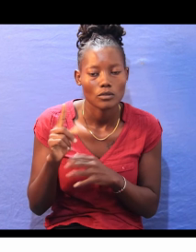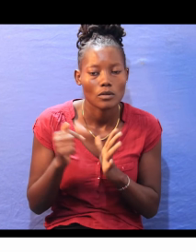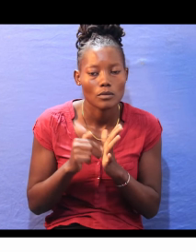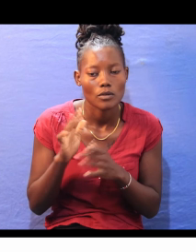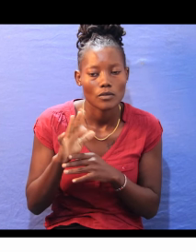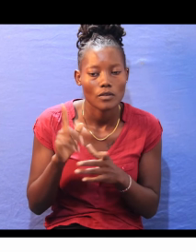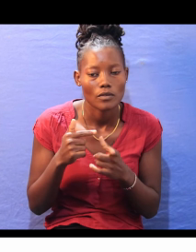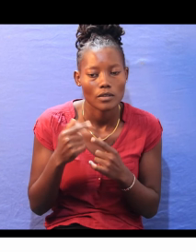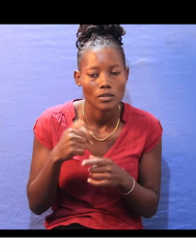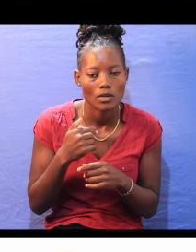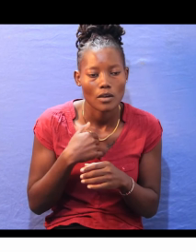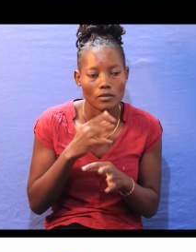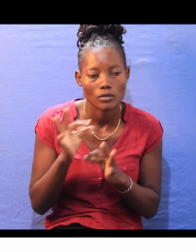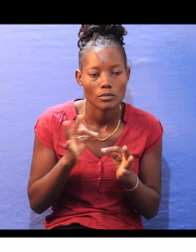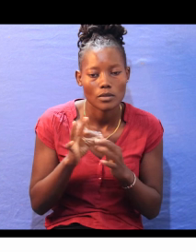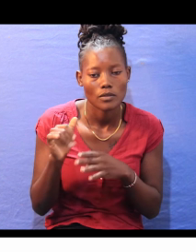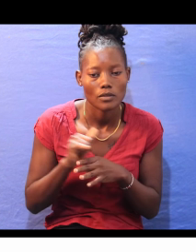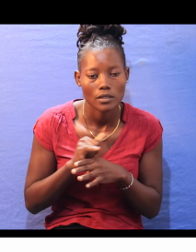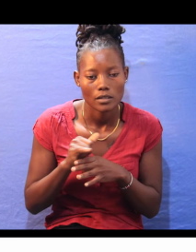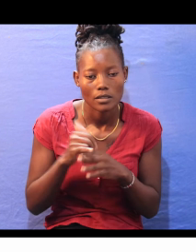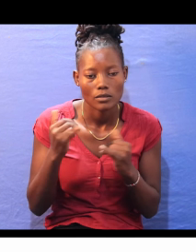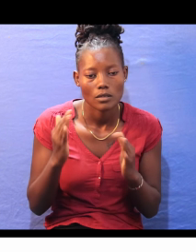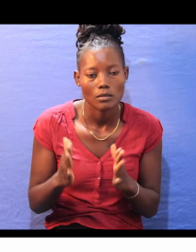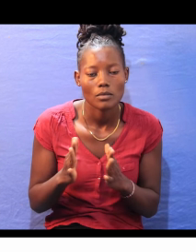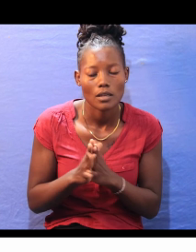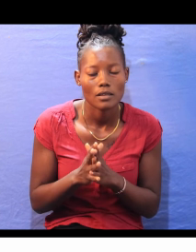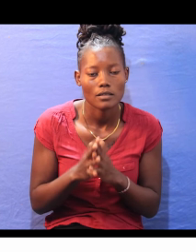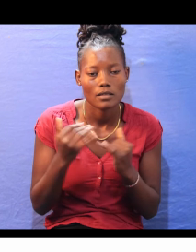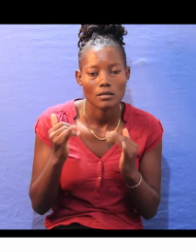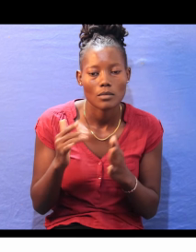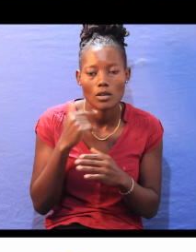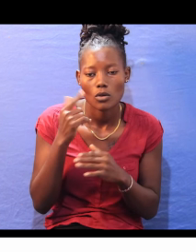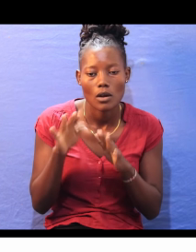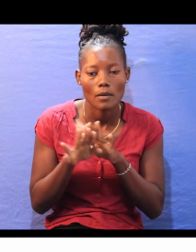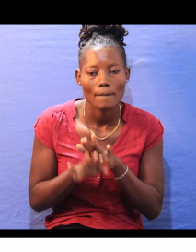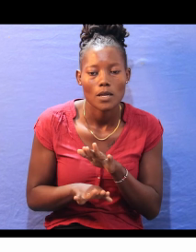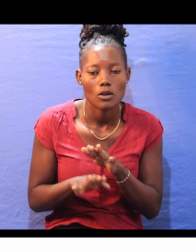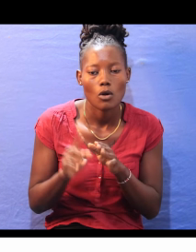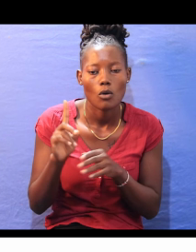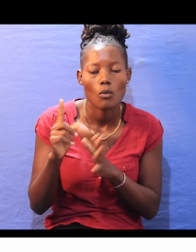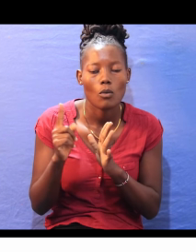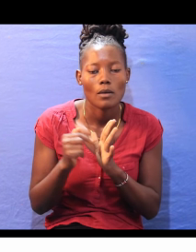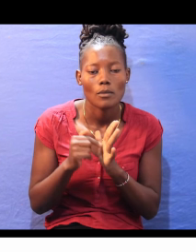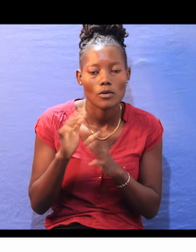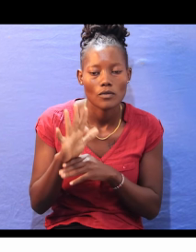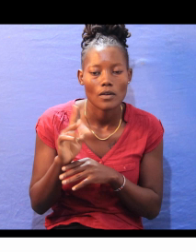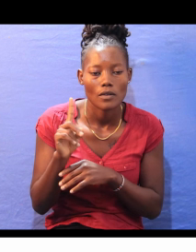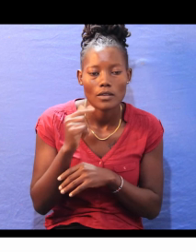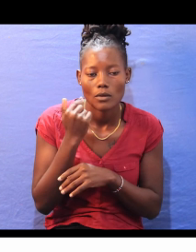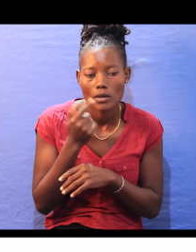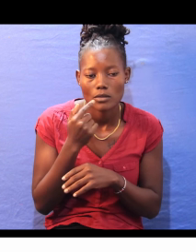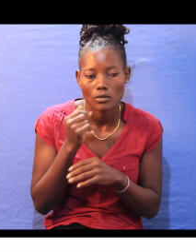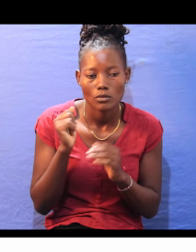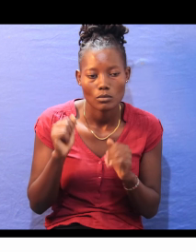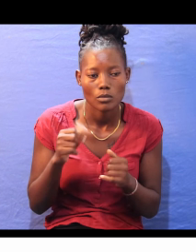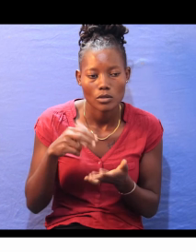we have to do special training for these athletes. So those athletes who are below a 1.5 are the ones who can't